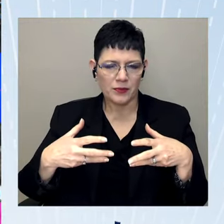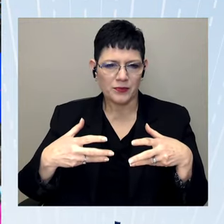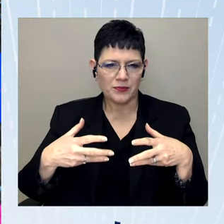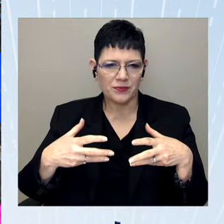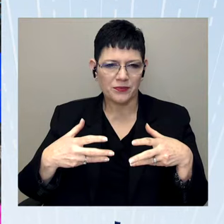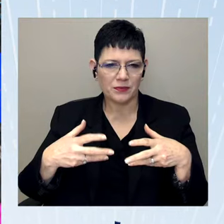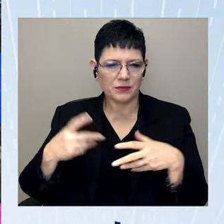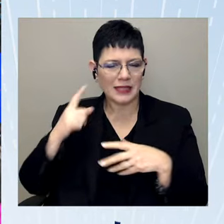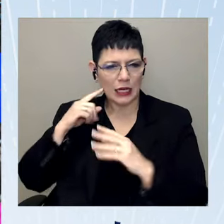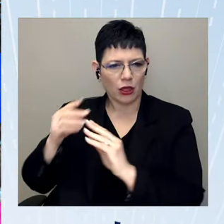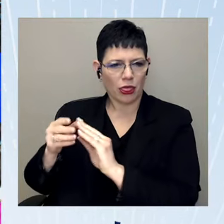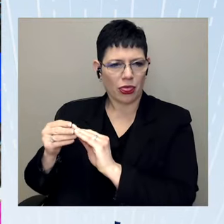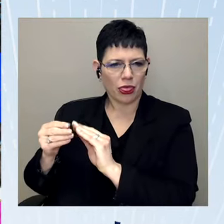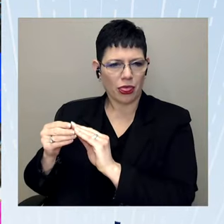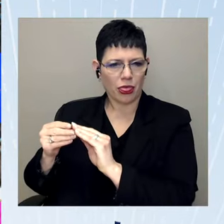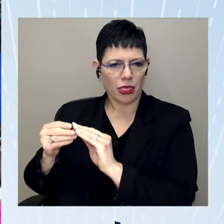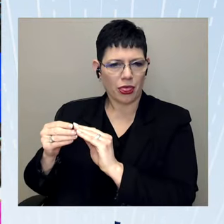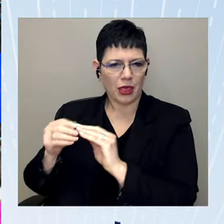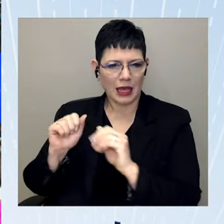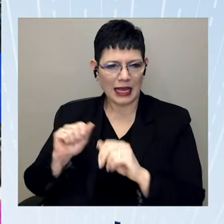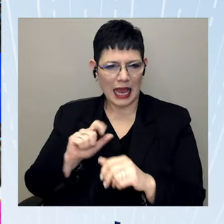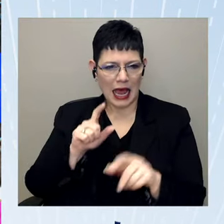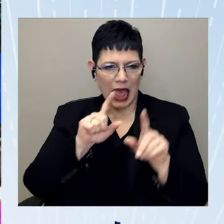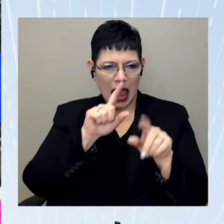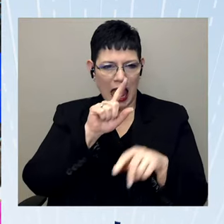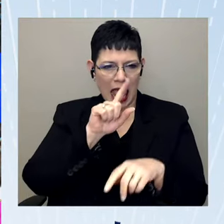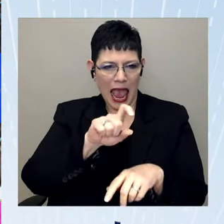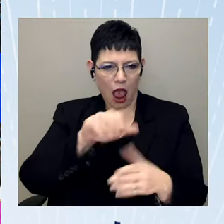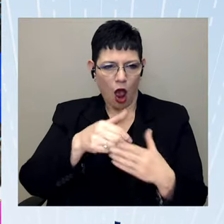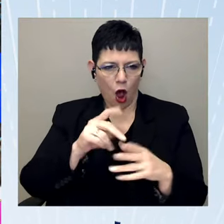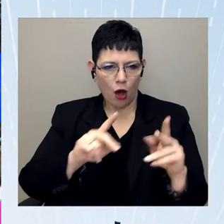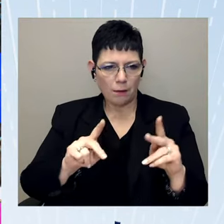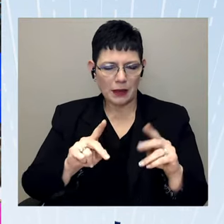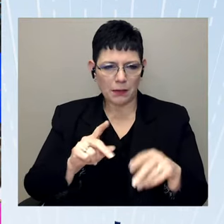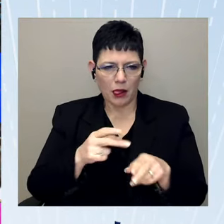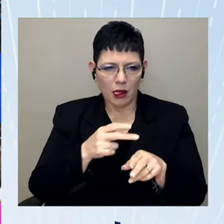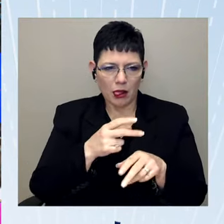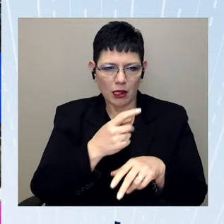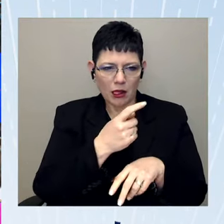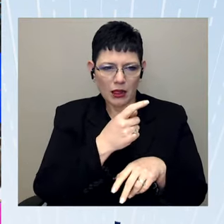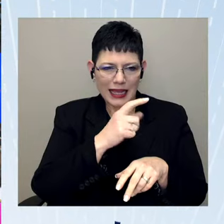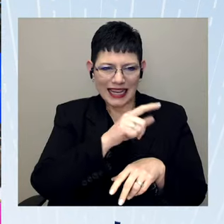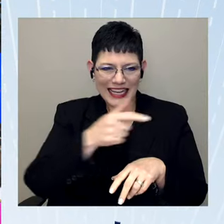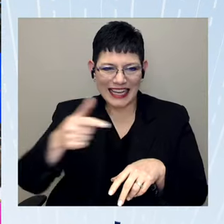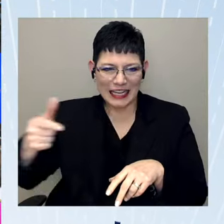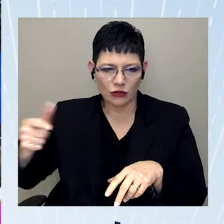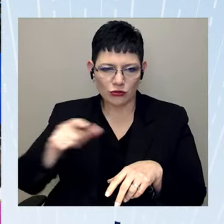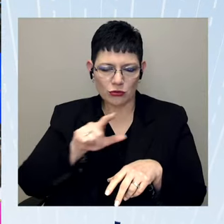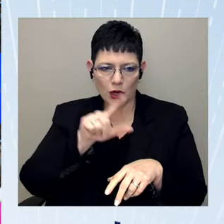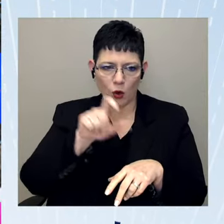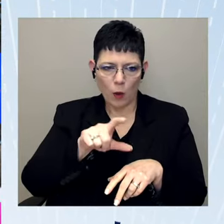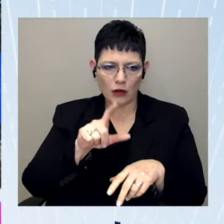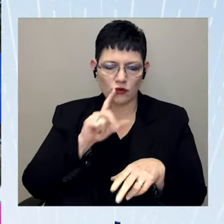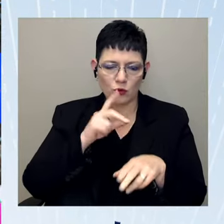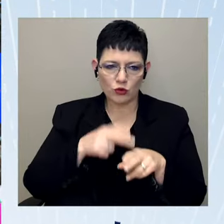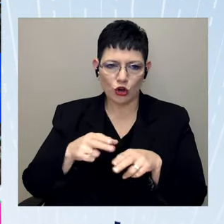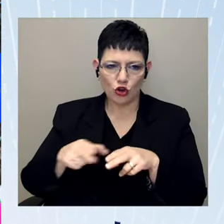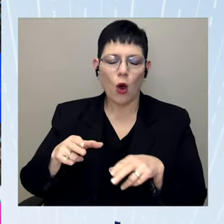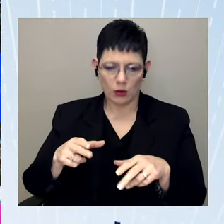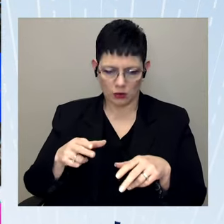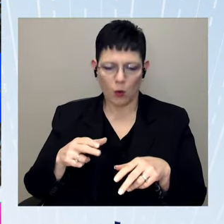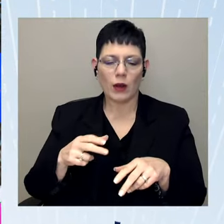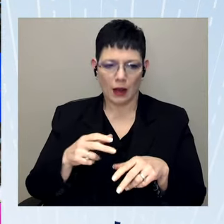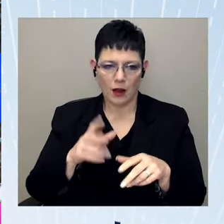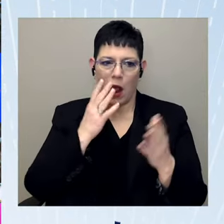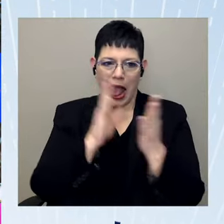Can we ask everyone a question? If everyone promises to be quick? Okay. Okay. We can do it. I